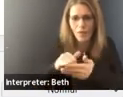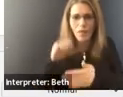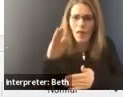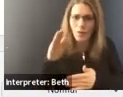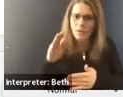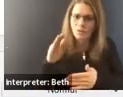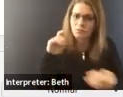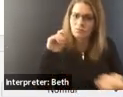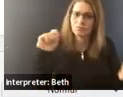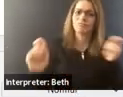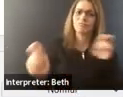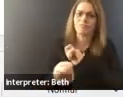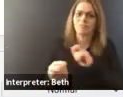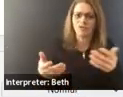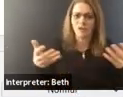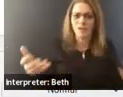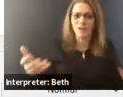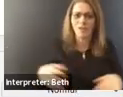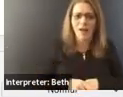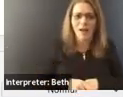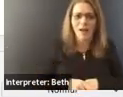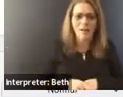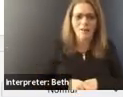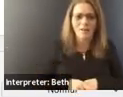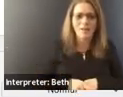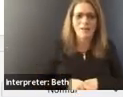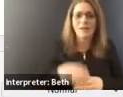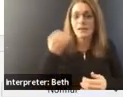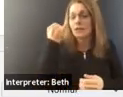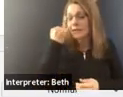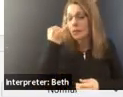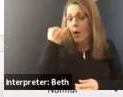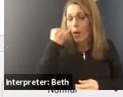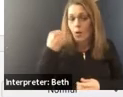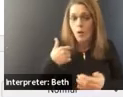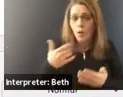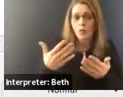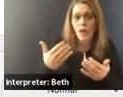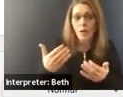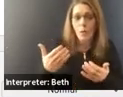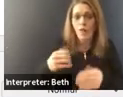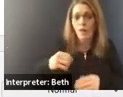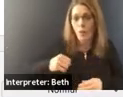you know, I wanted this to be connected to the fuselage here, right?